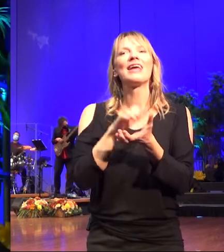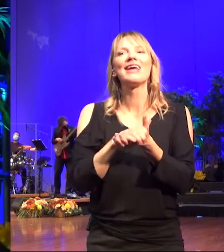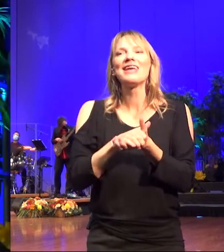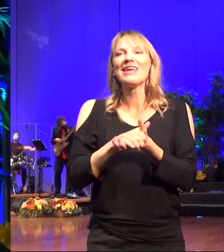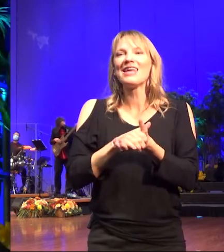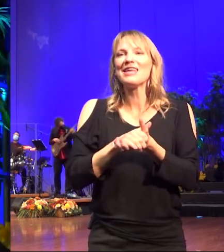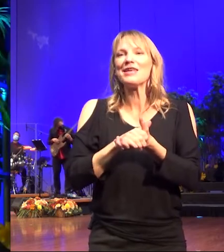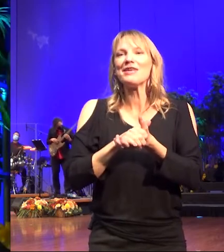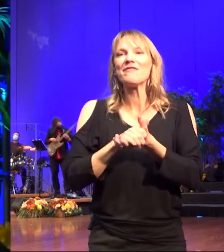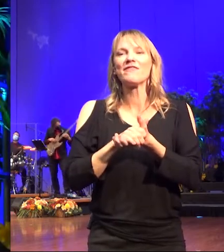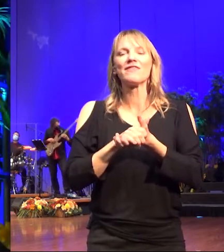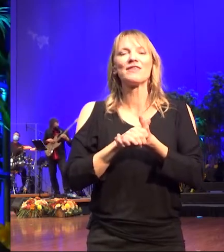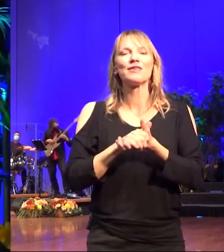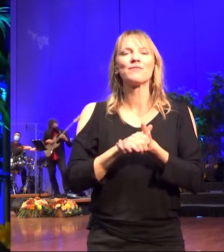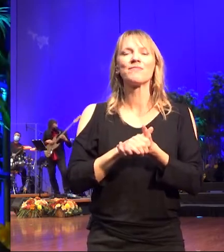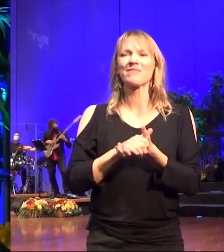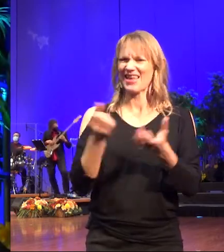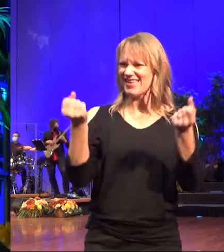I